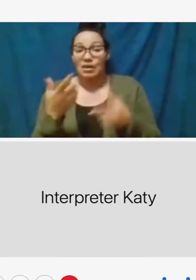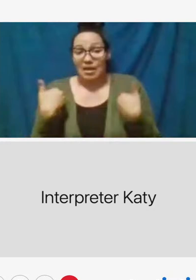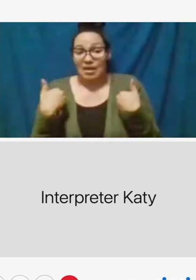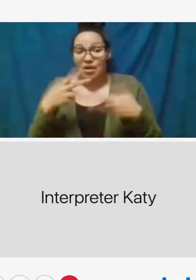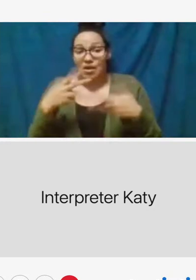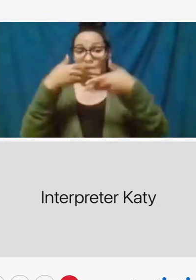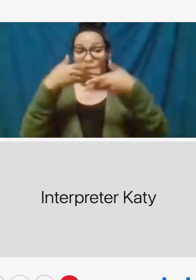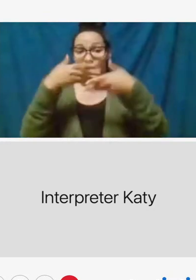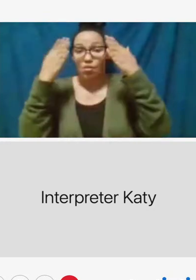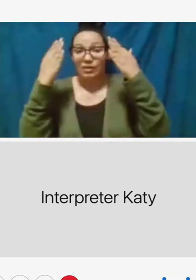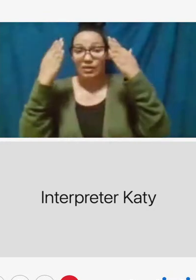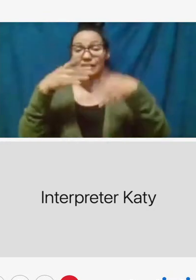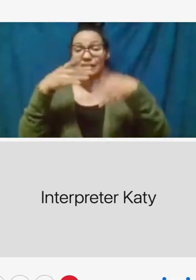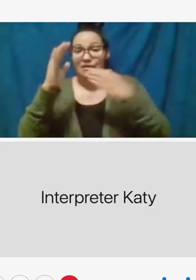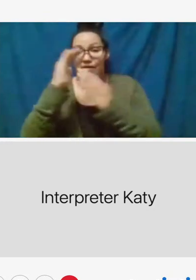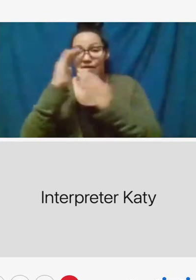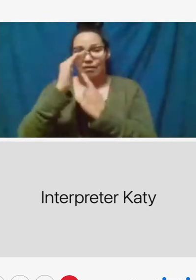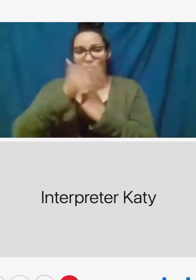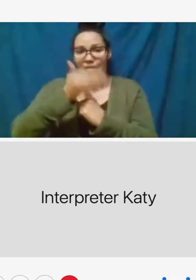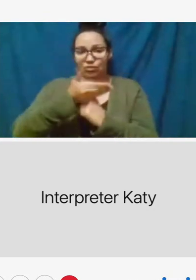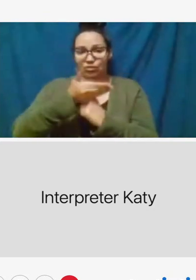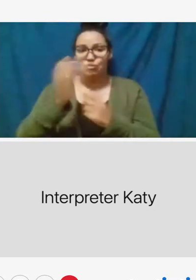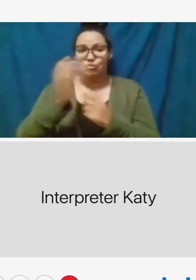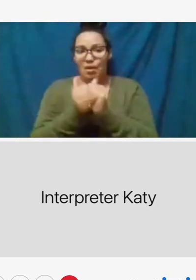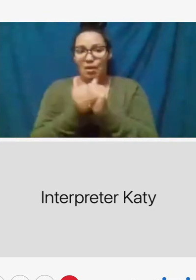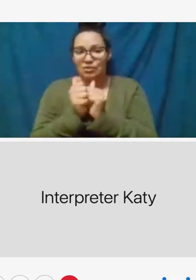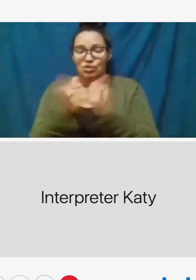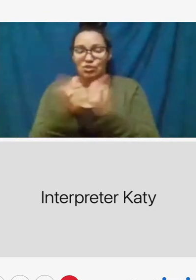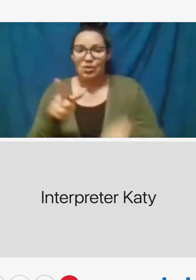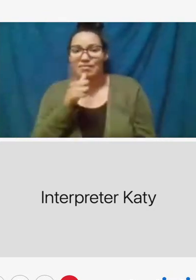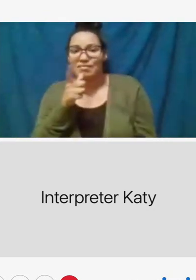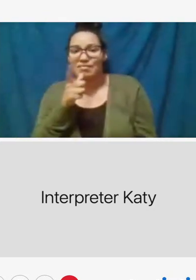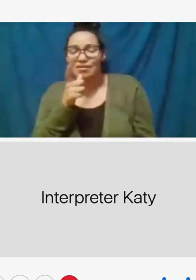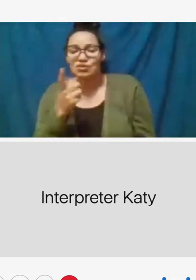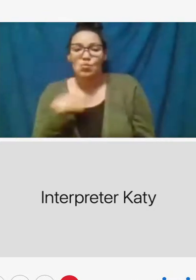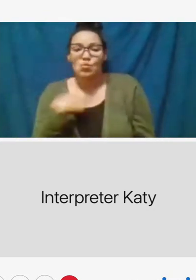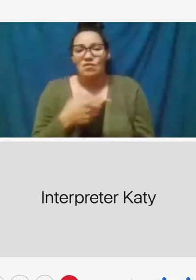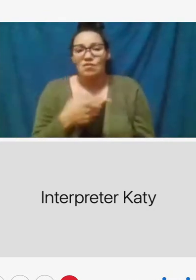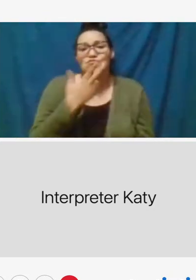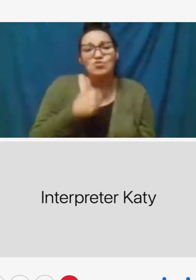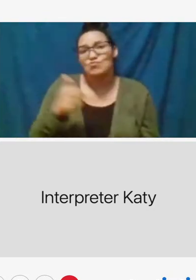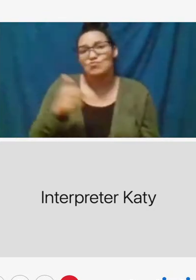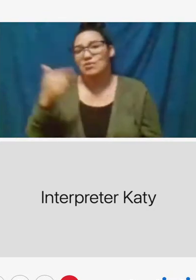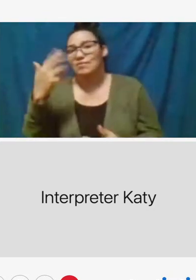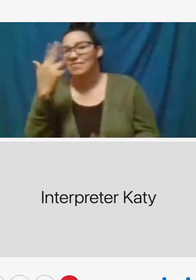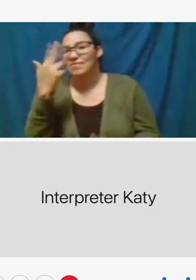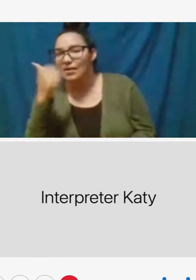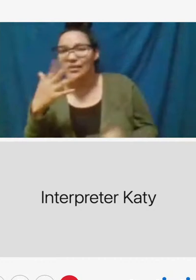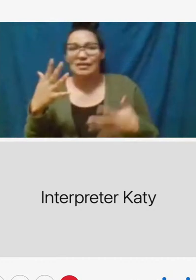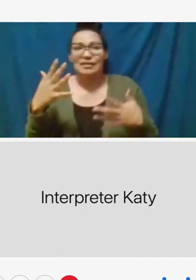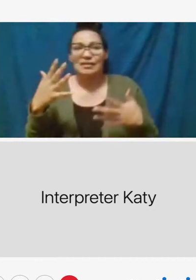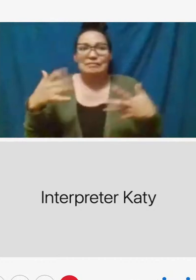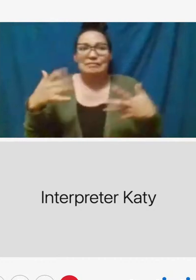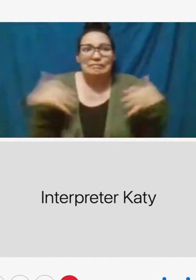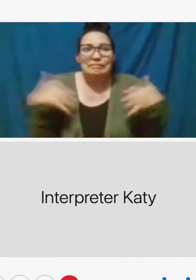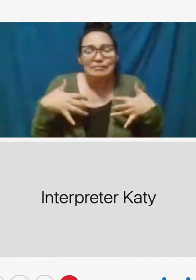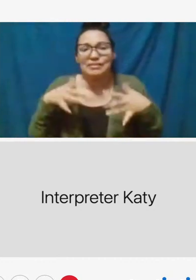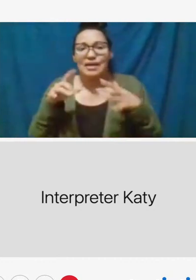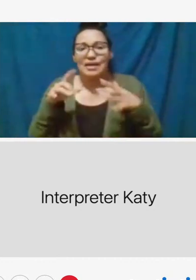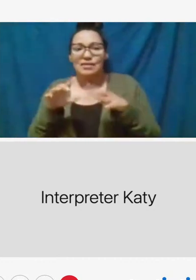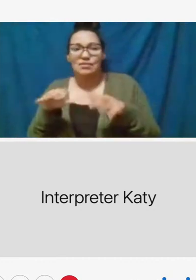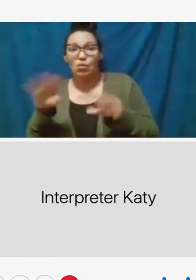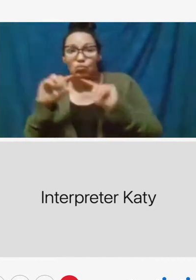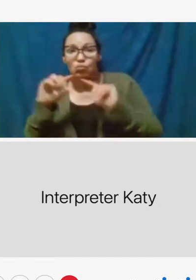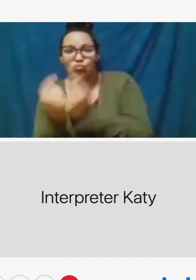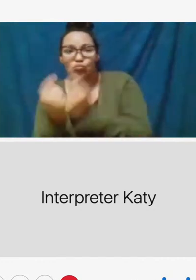teachers came out to judge costumes that fit into our cute funny creative scary and couple group categories winners got